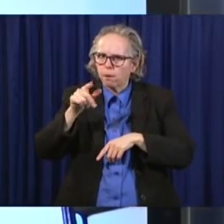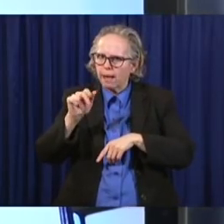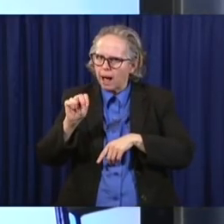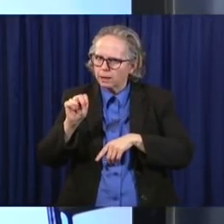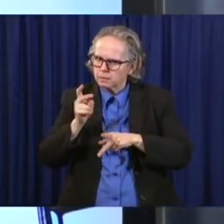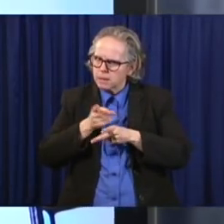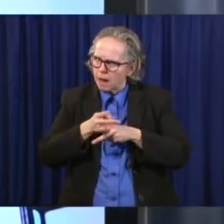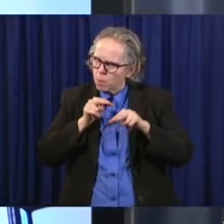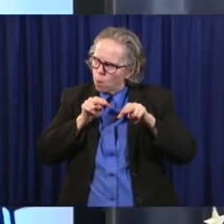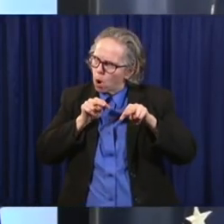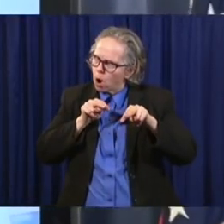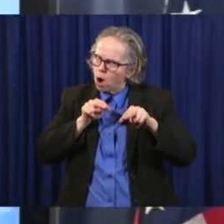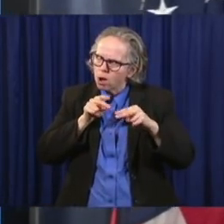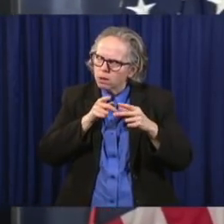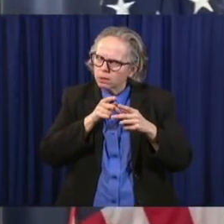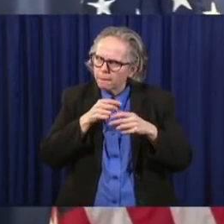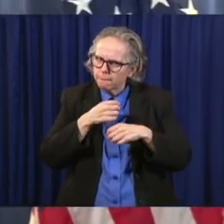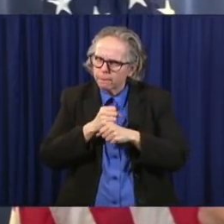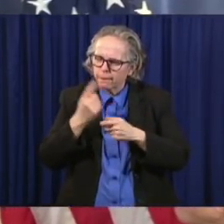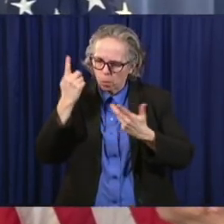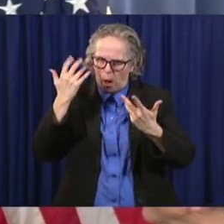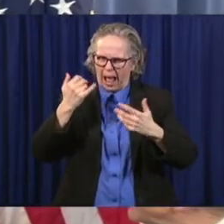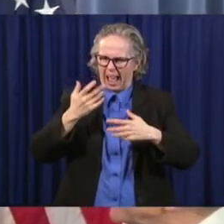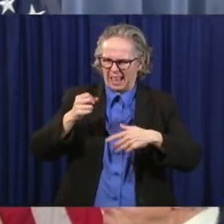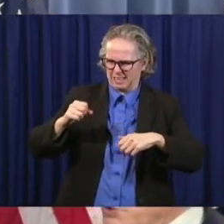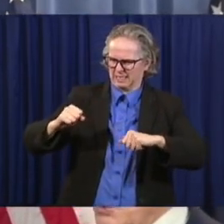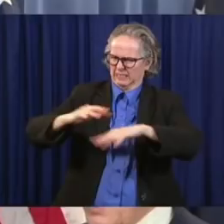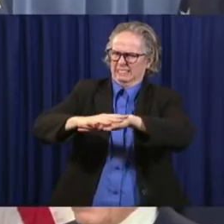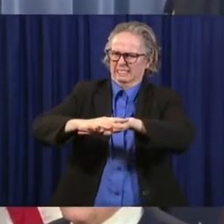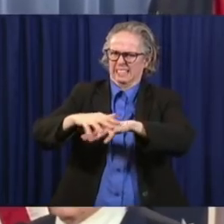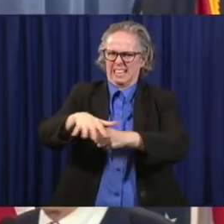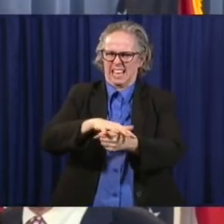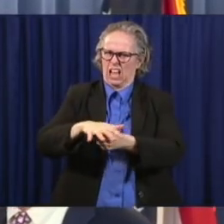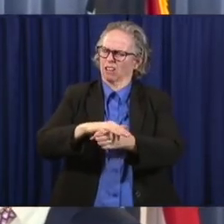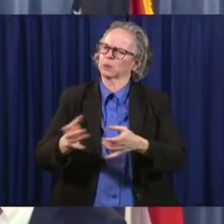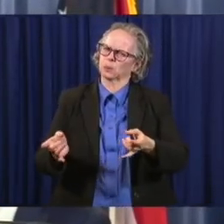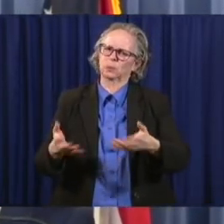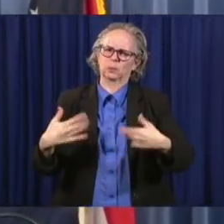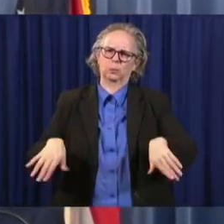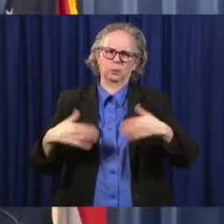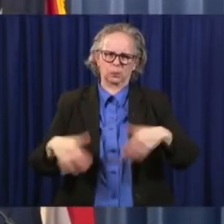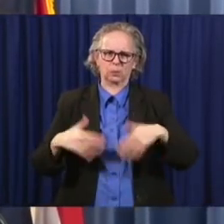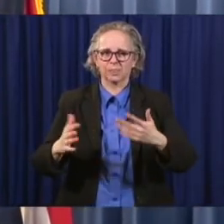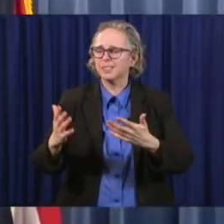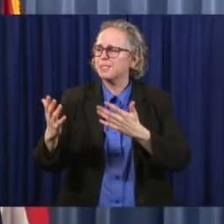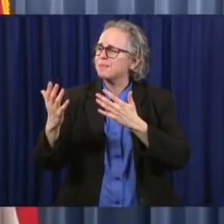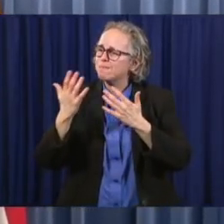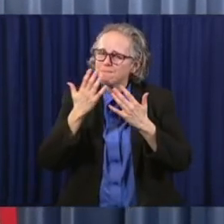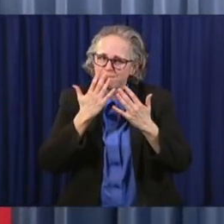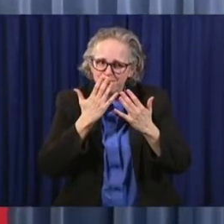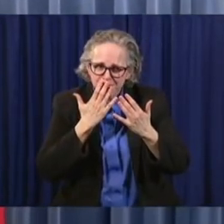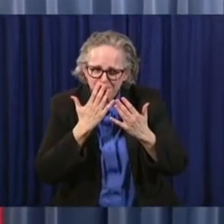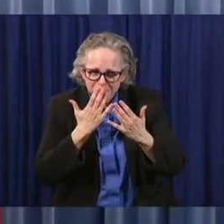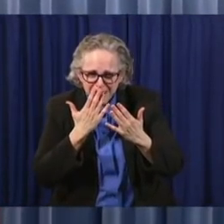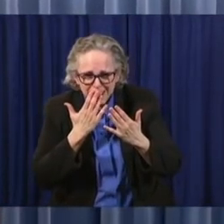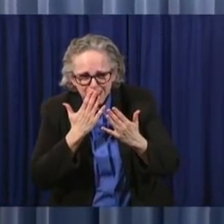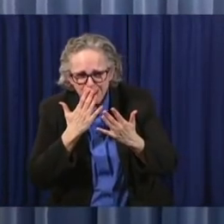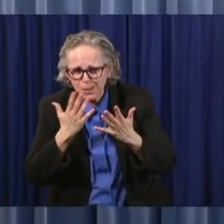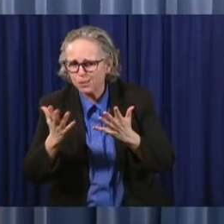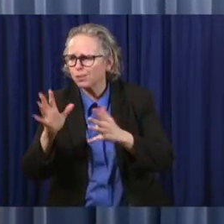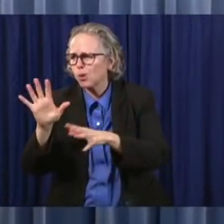your question. Thank you very much. We appreciate it. Thanks to you and to everybody on the group. We're very, very grateful for what you've